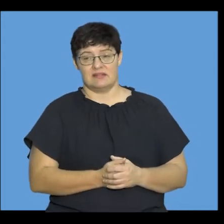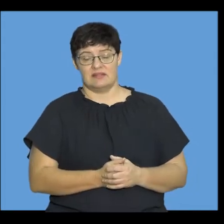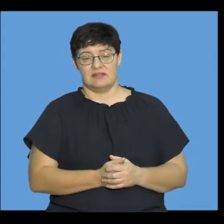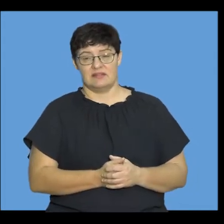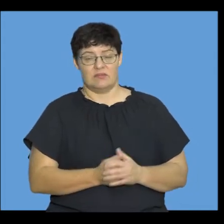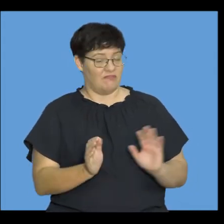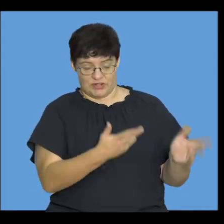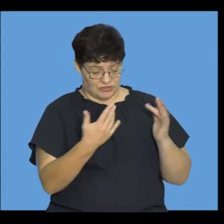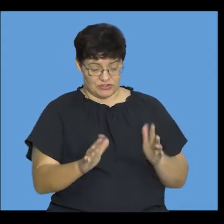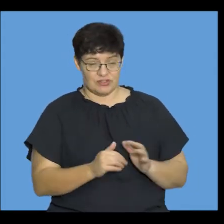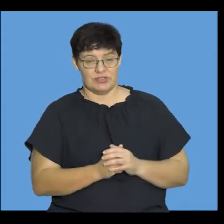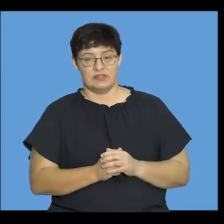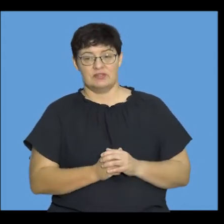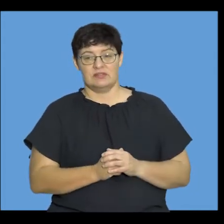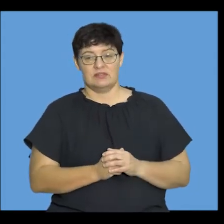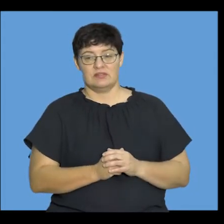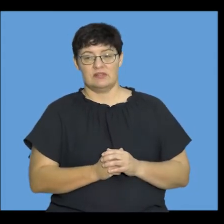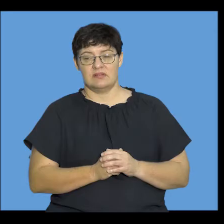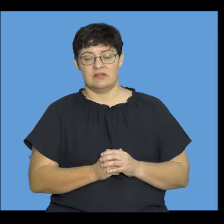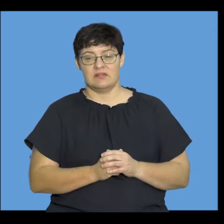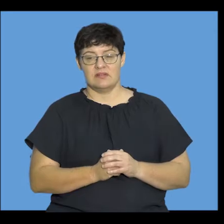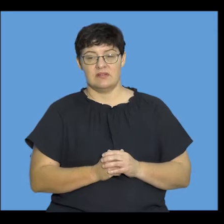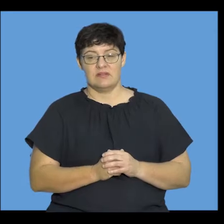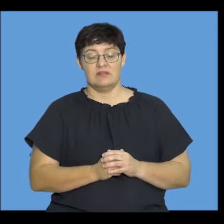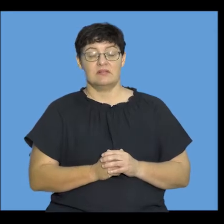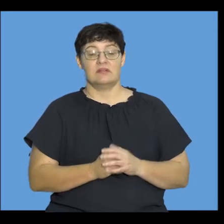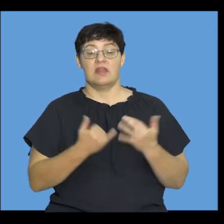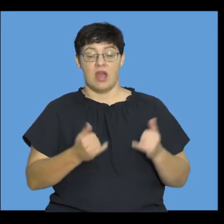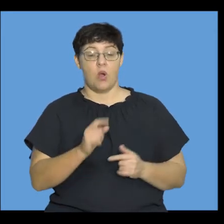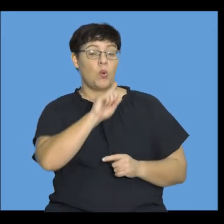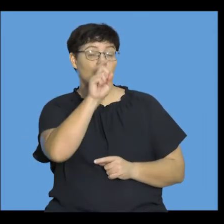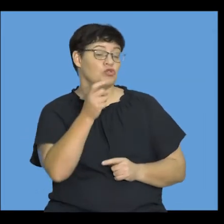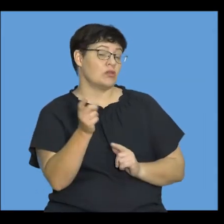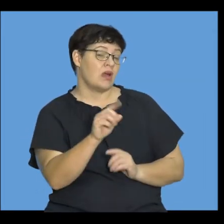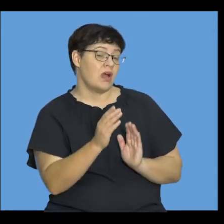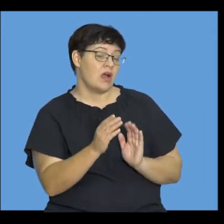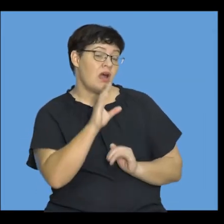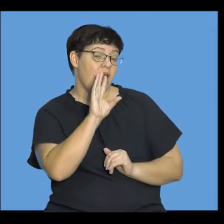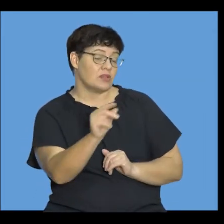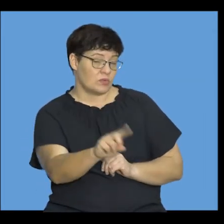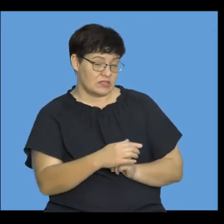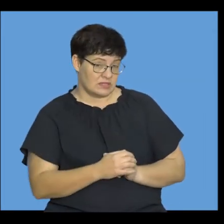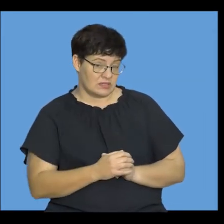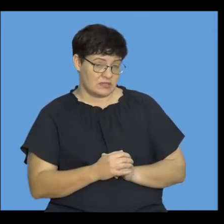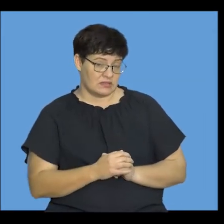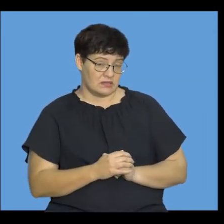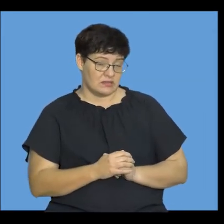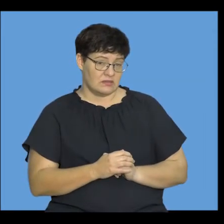She decided, okay, we've done that one. We've done that one already. Let's carry on. Now the question says,